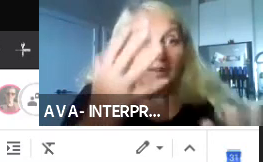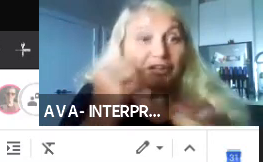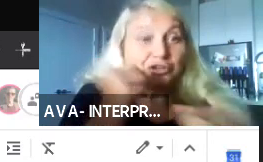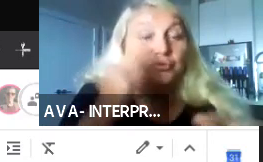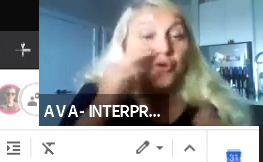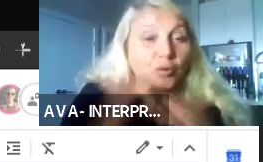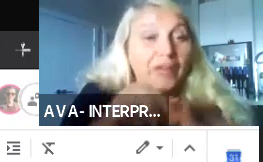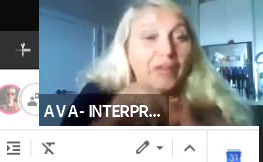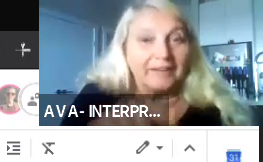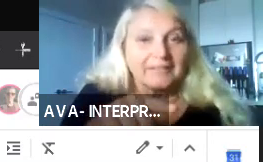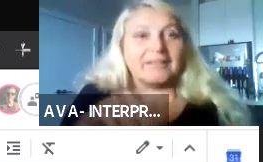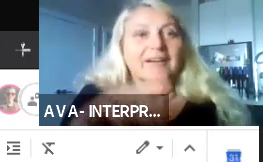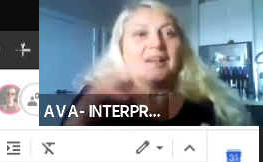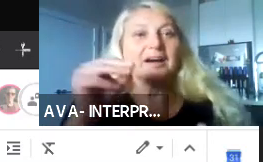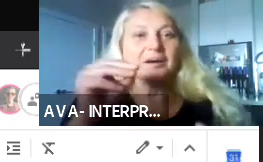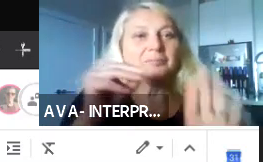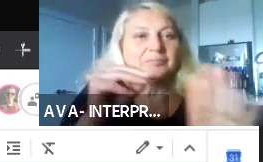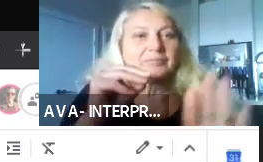our apologies for not letting you know that.